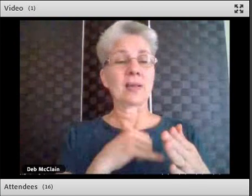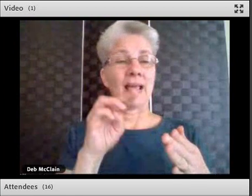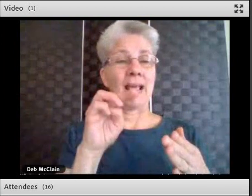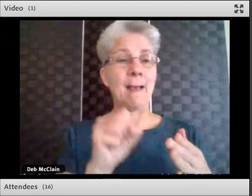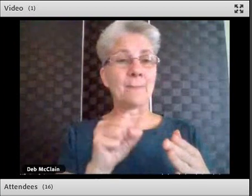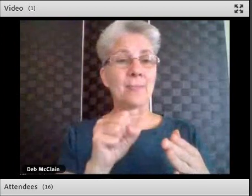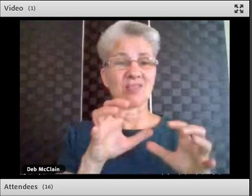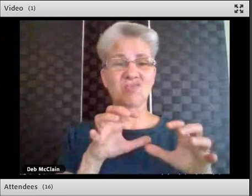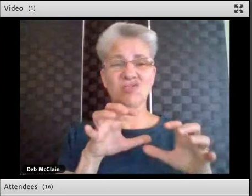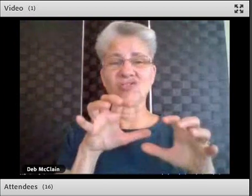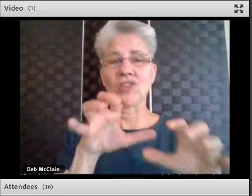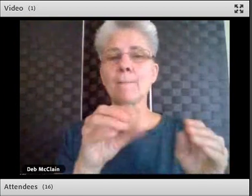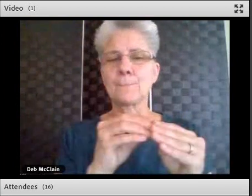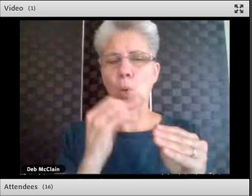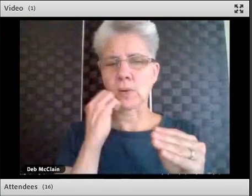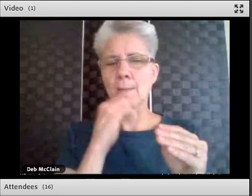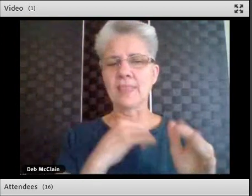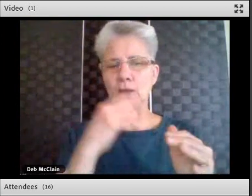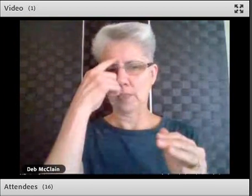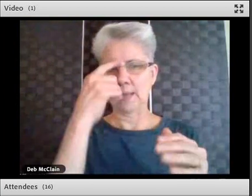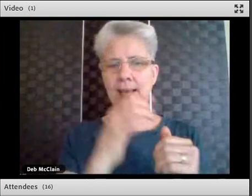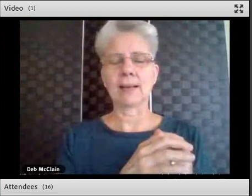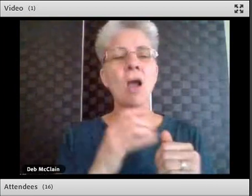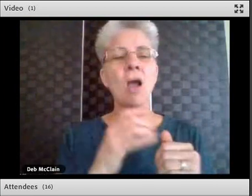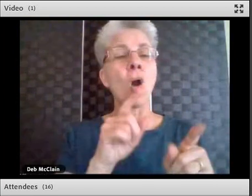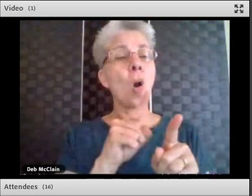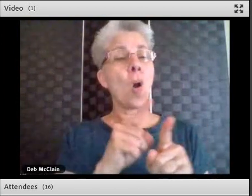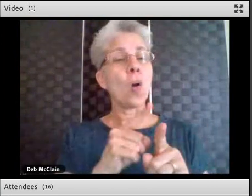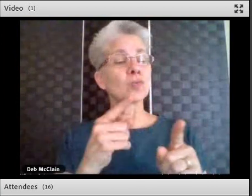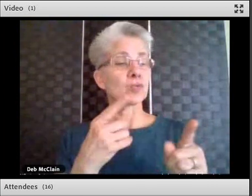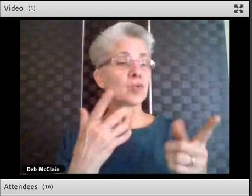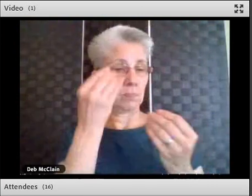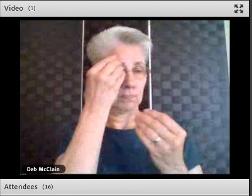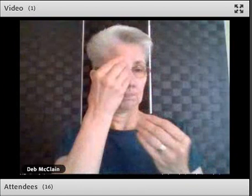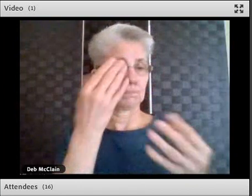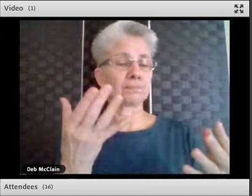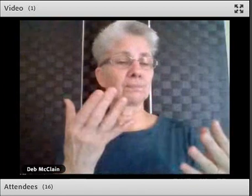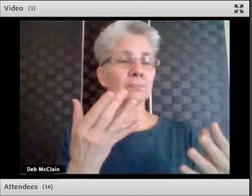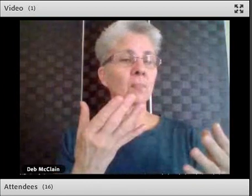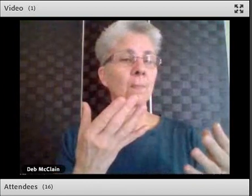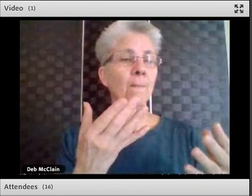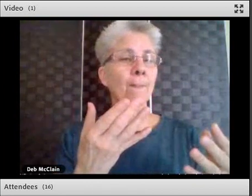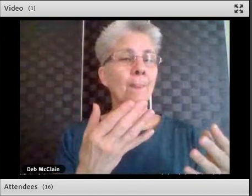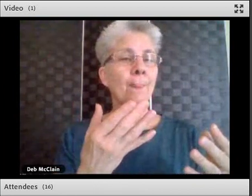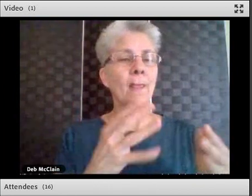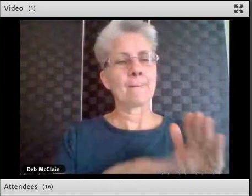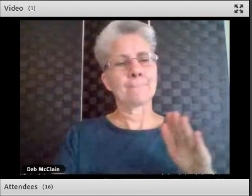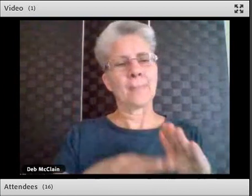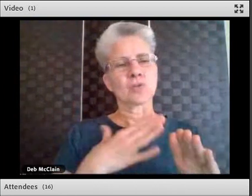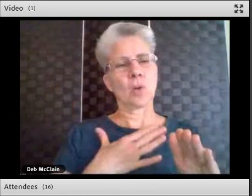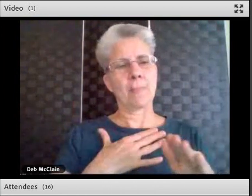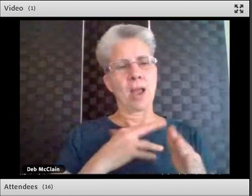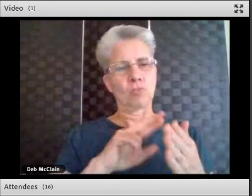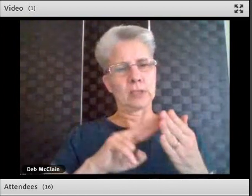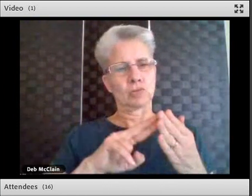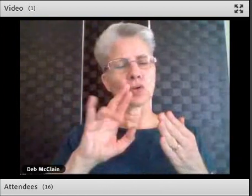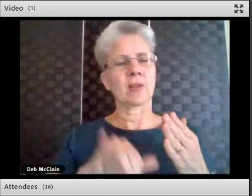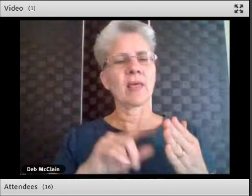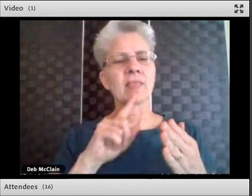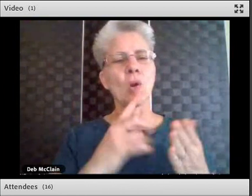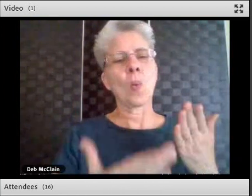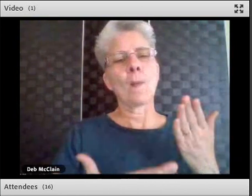is probably far more common than you would think. And I would also point out, just based on my research, that there